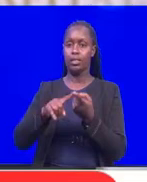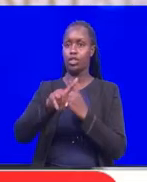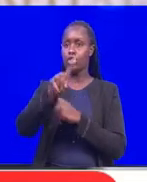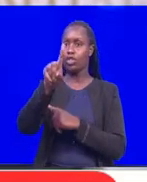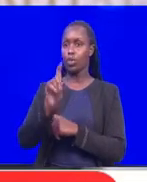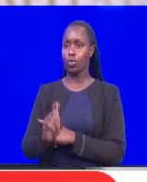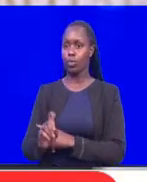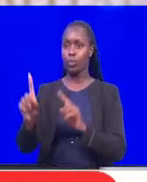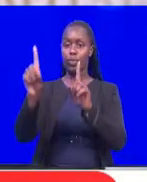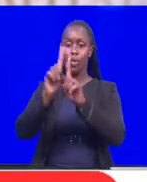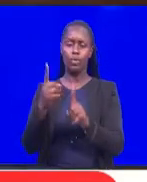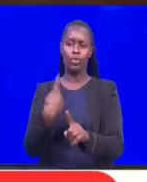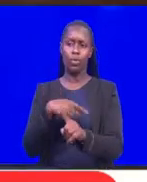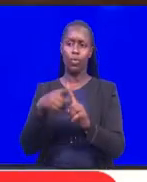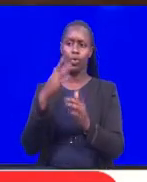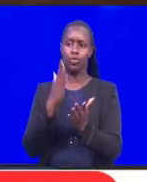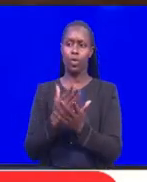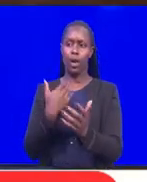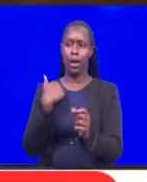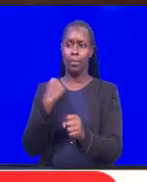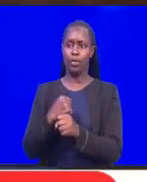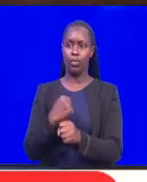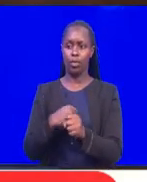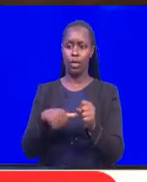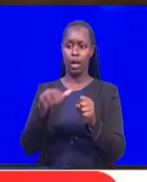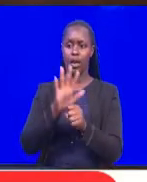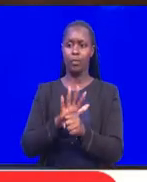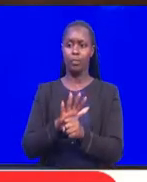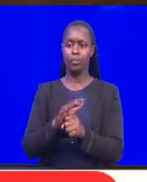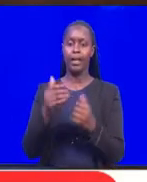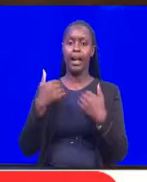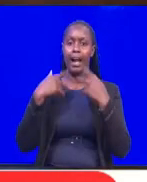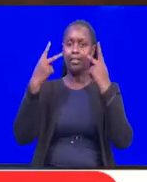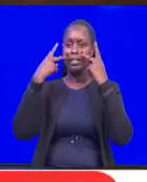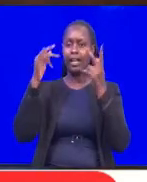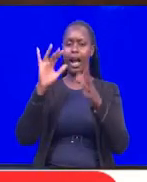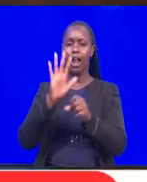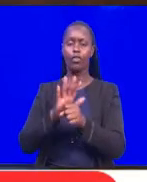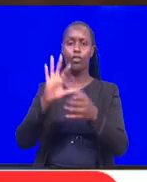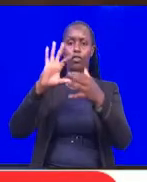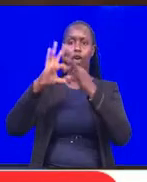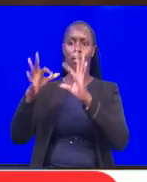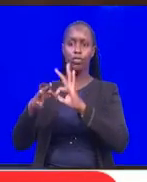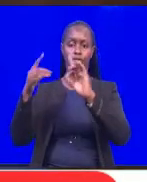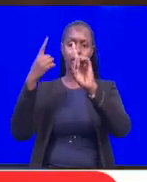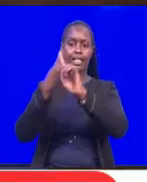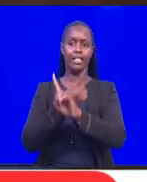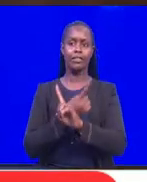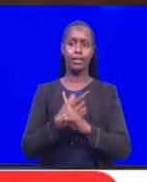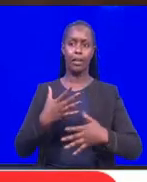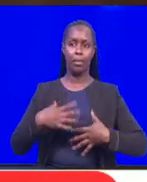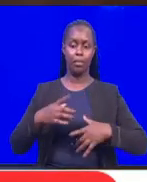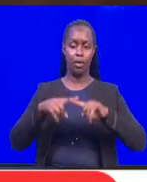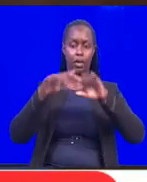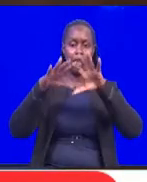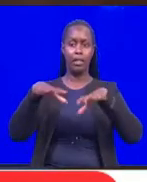And have we been doing enough? Seeing a lot of collaboration between different players in the market.